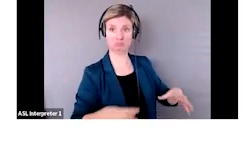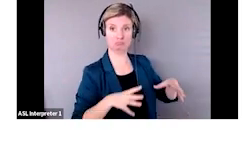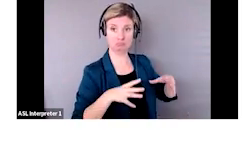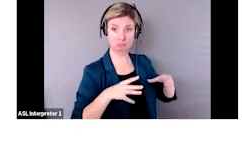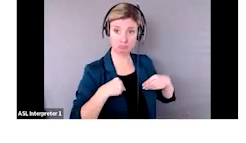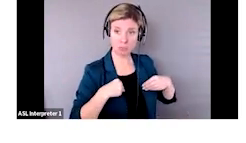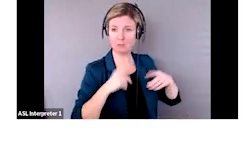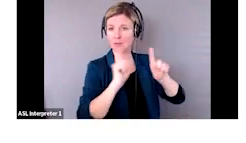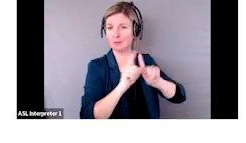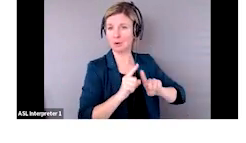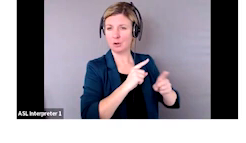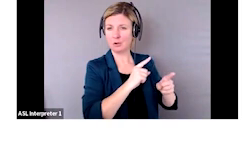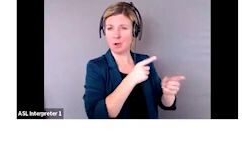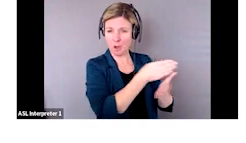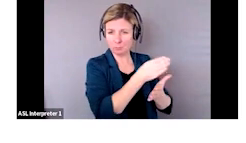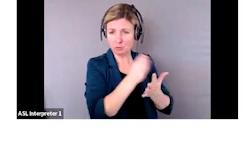good.